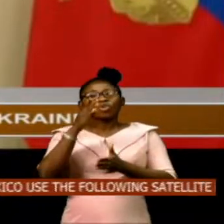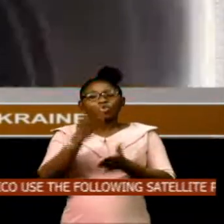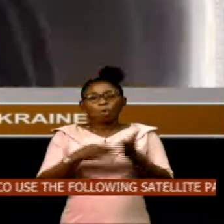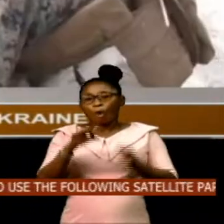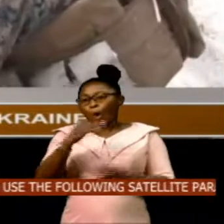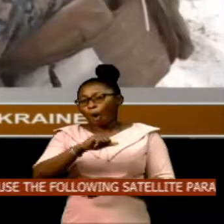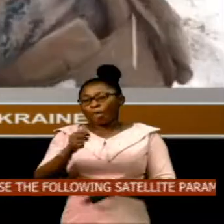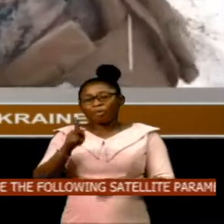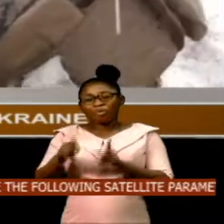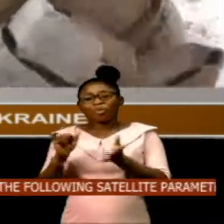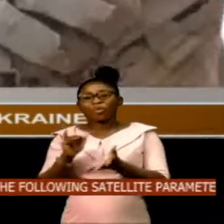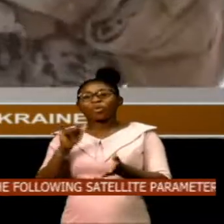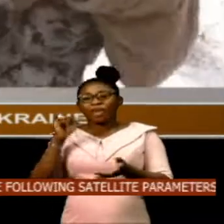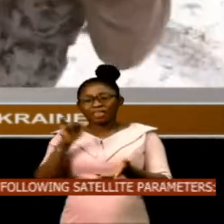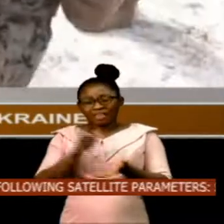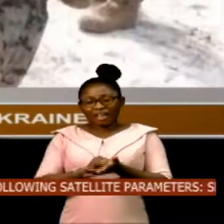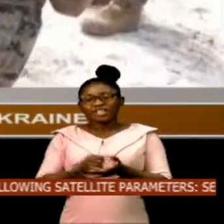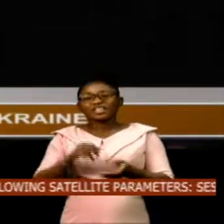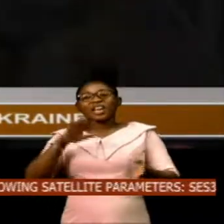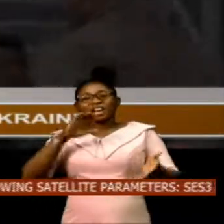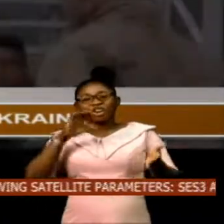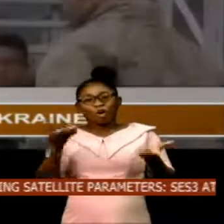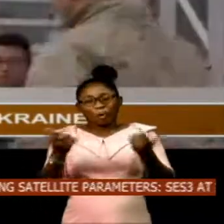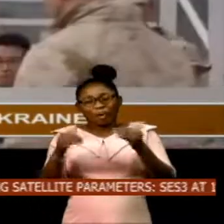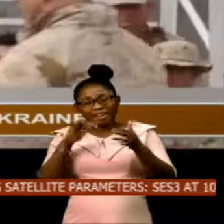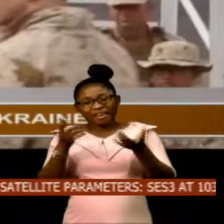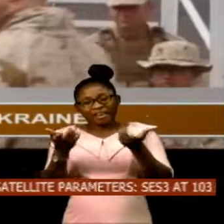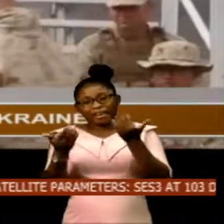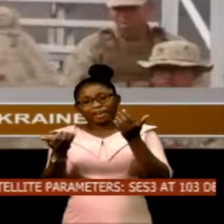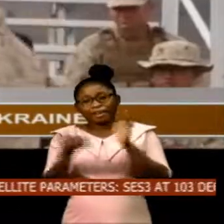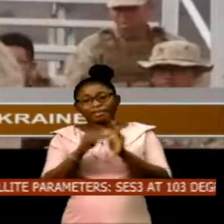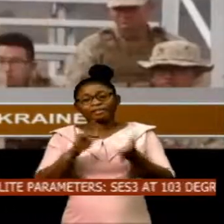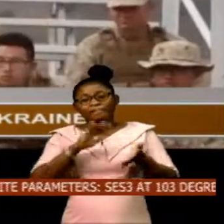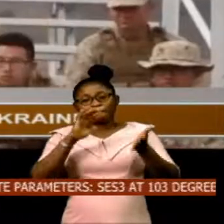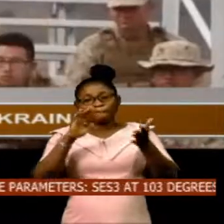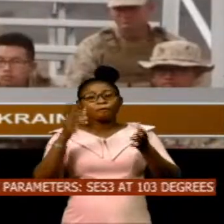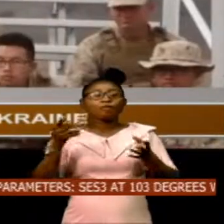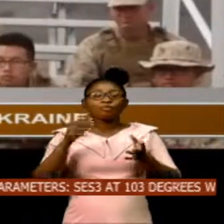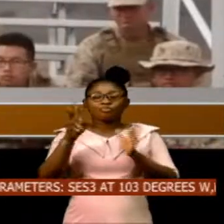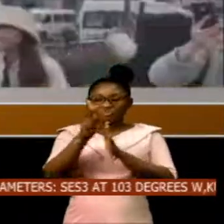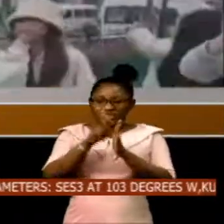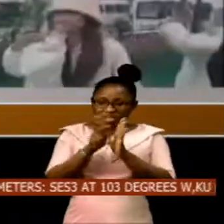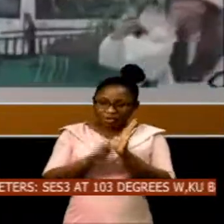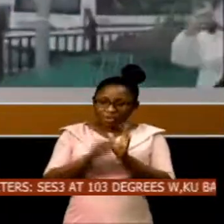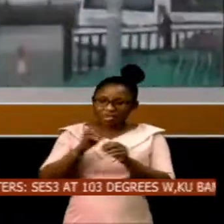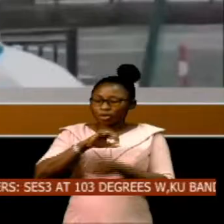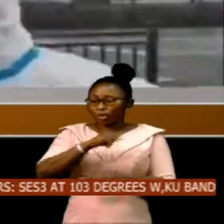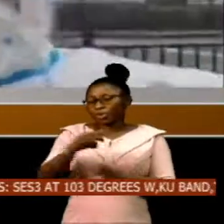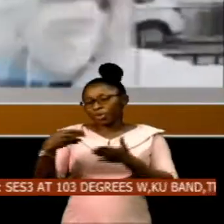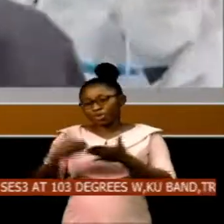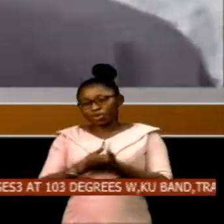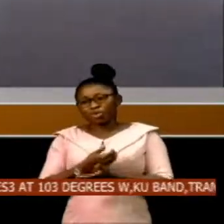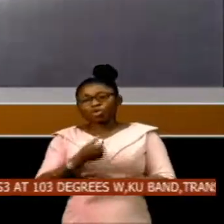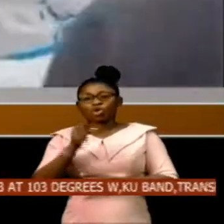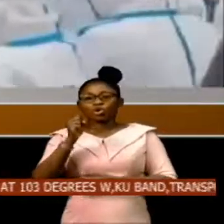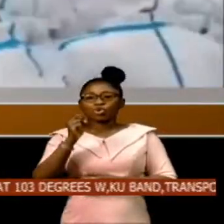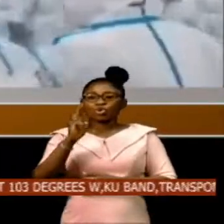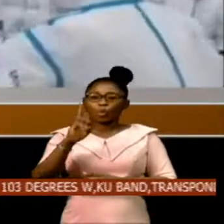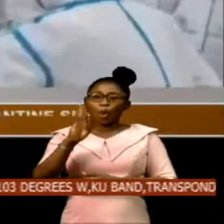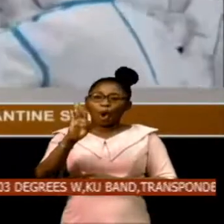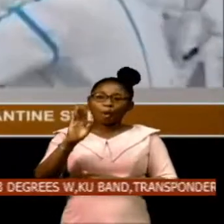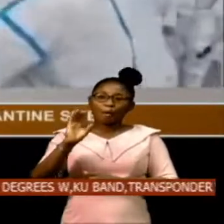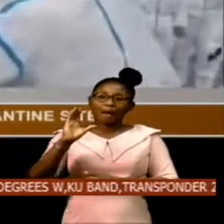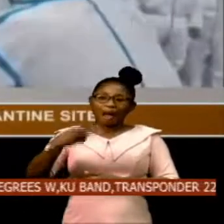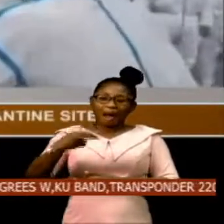violating rigorous principles governing the transfer of weapons to conflict zones. In other news, Shanghai residents